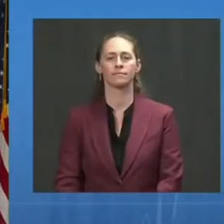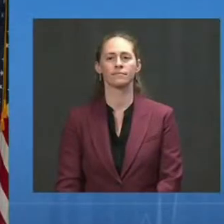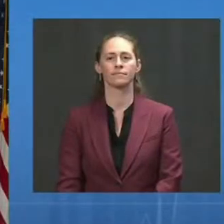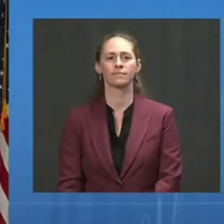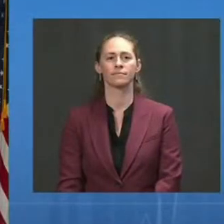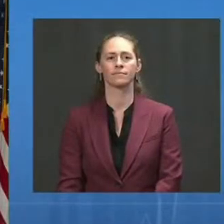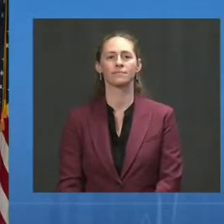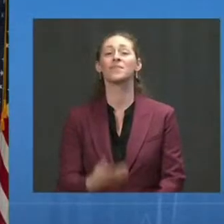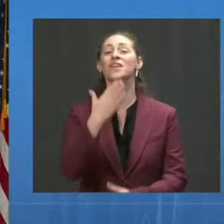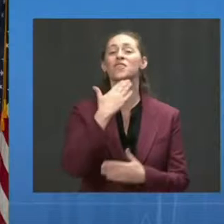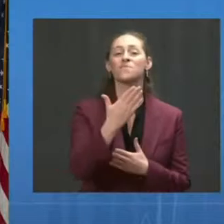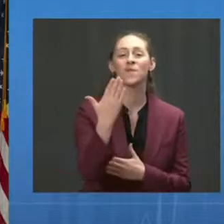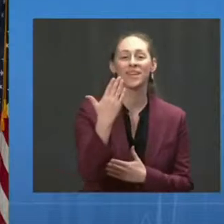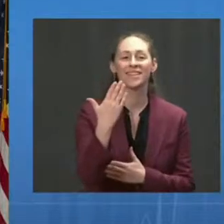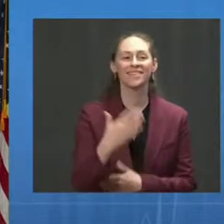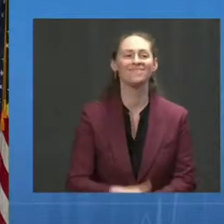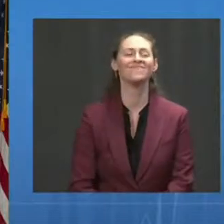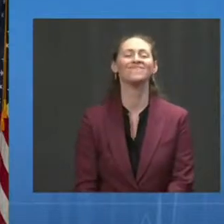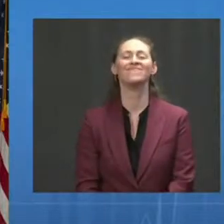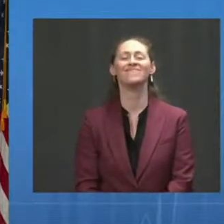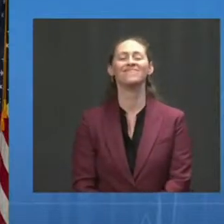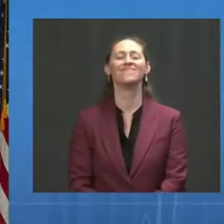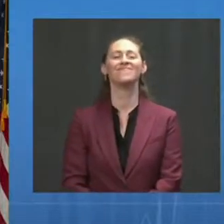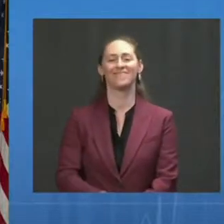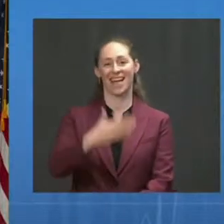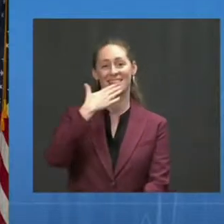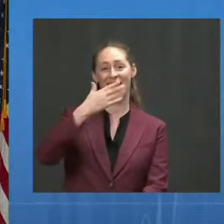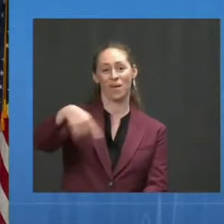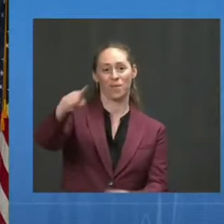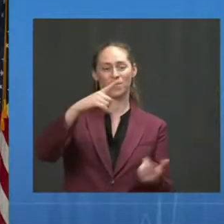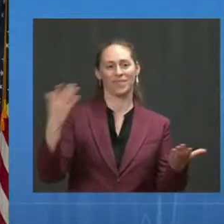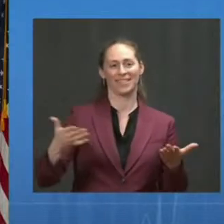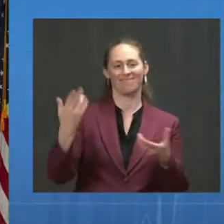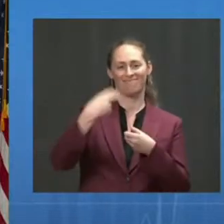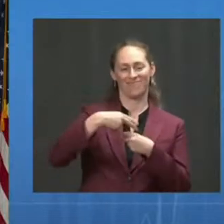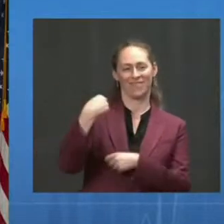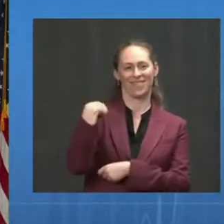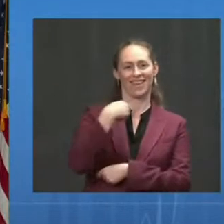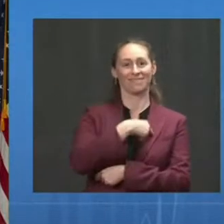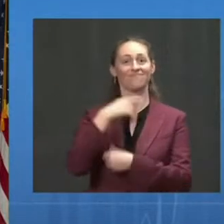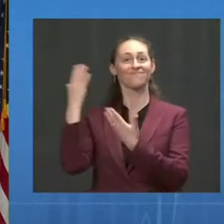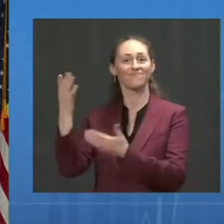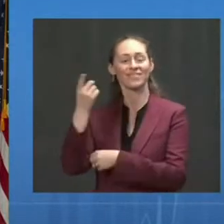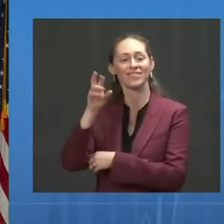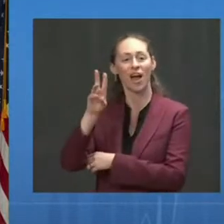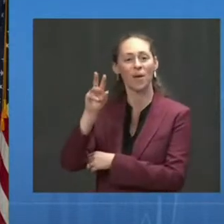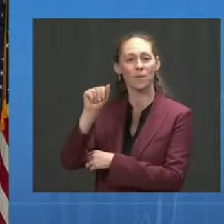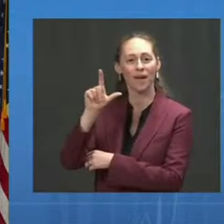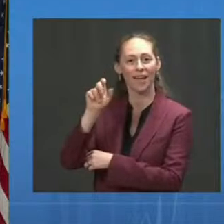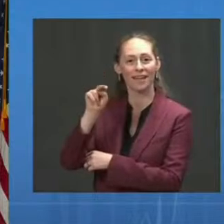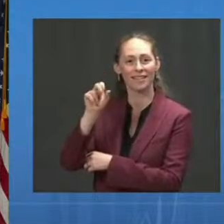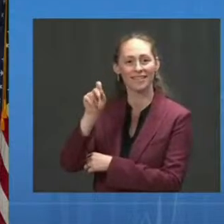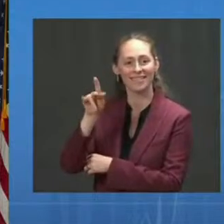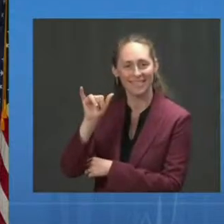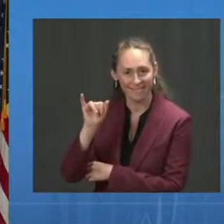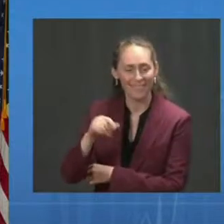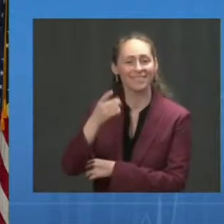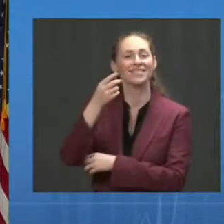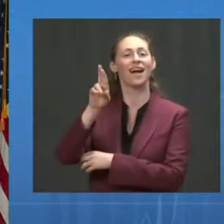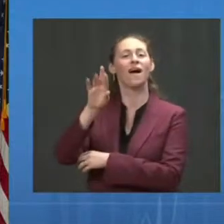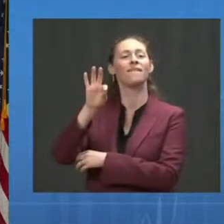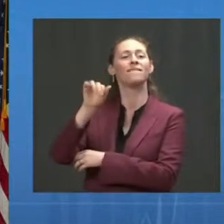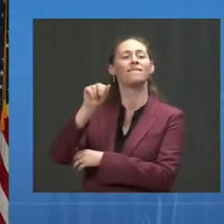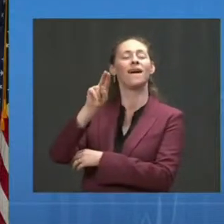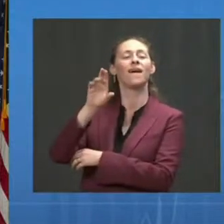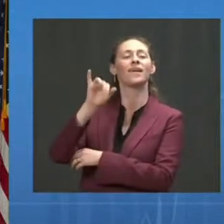Good morning, and thank you for joining us. Dr. Walensky, Dr. Fauci, Dr. Nunez-Smith, and I will keep our comments brief this